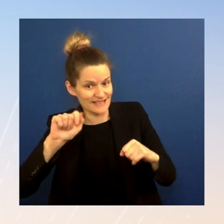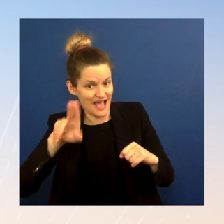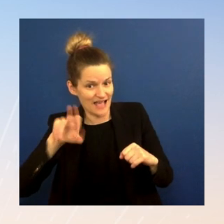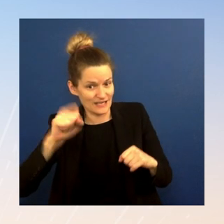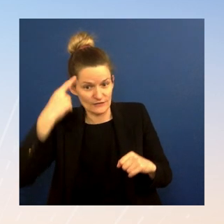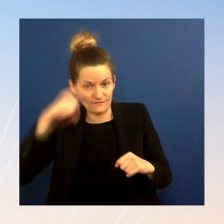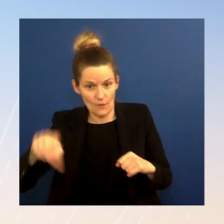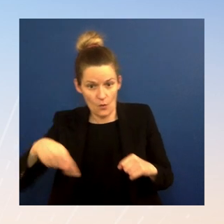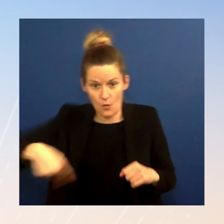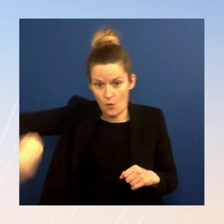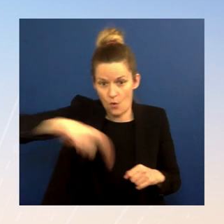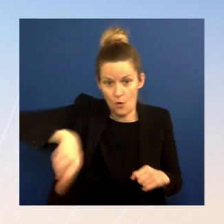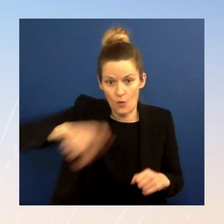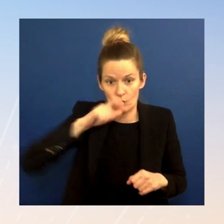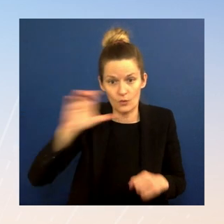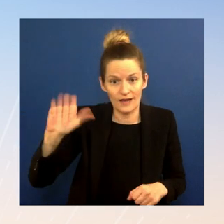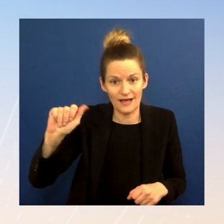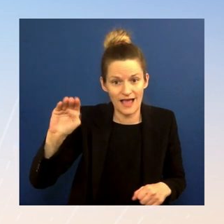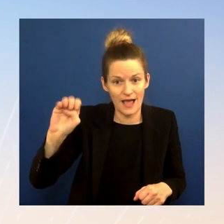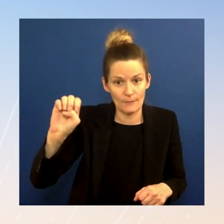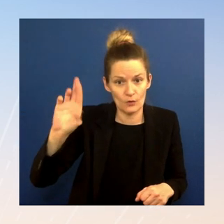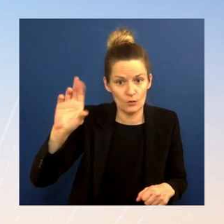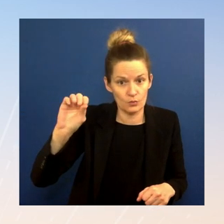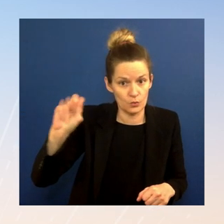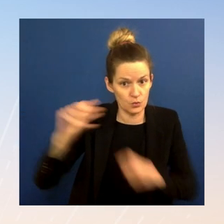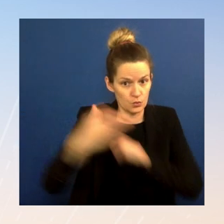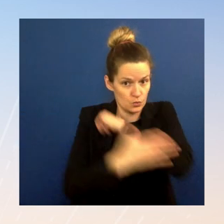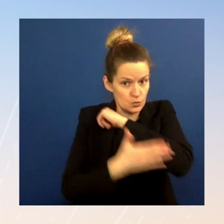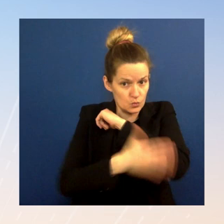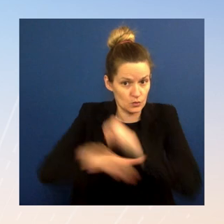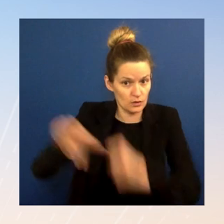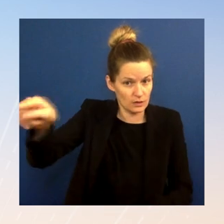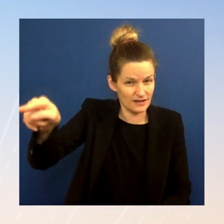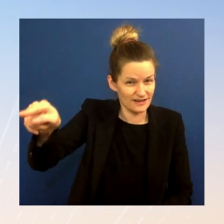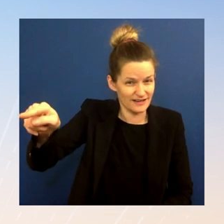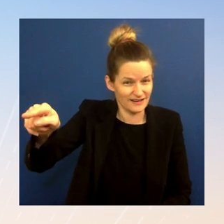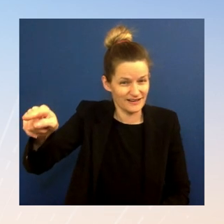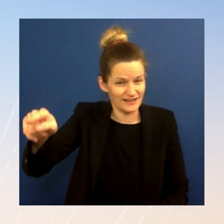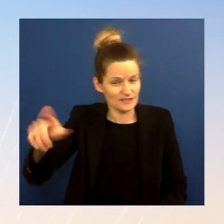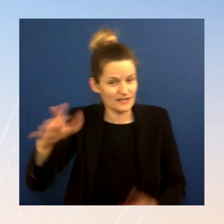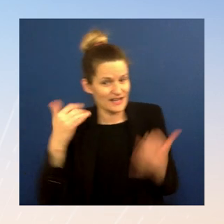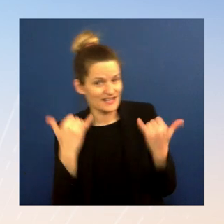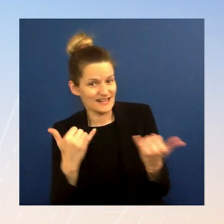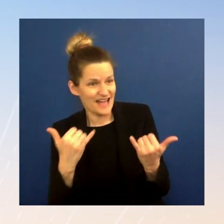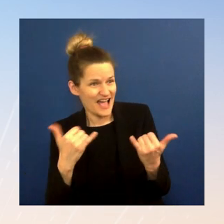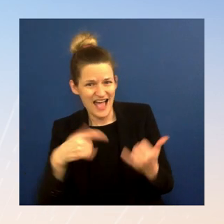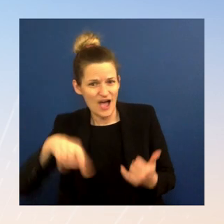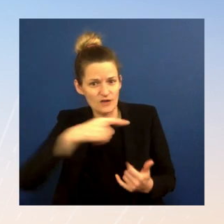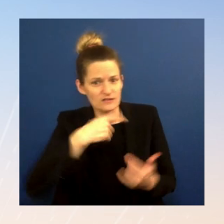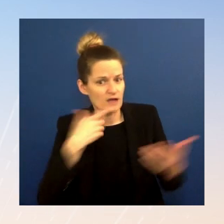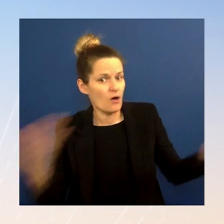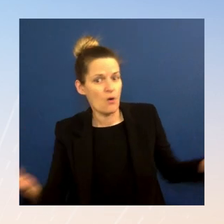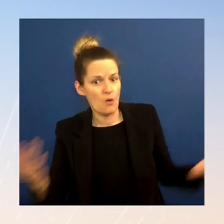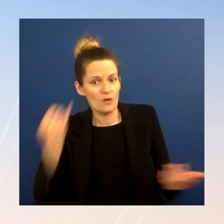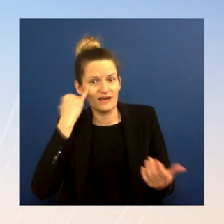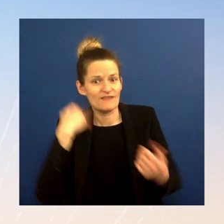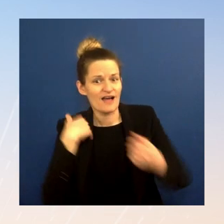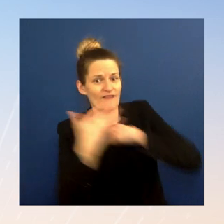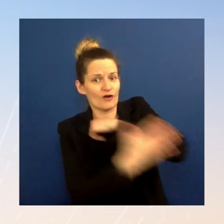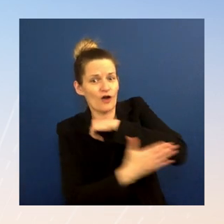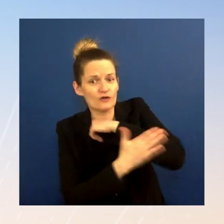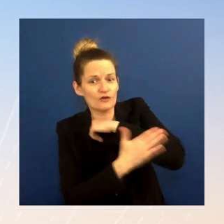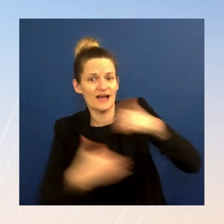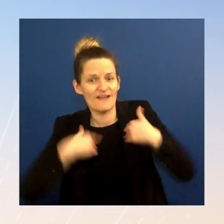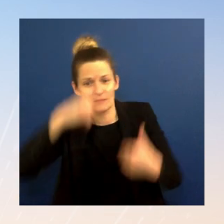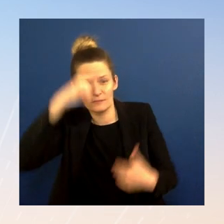prioritizes predominantly black and brown countries when it comes to immigration. For example, it took 7 months to grant TPS status for